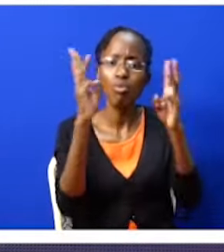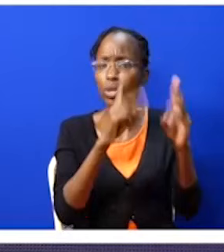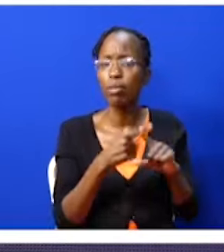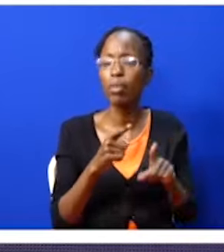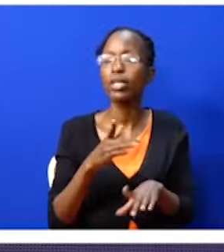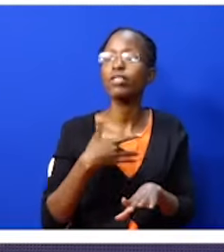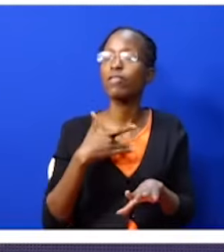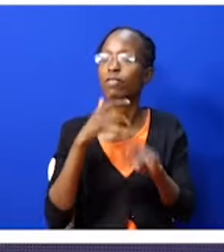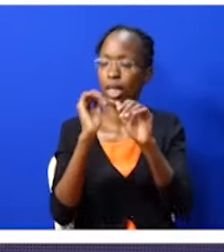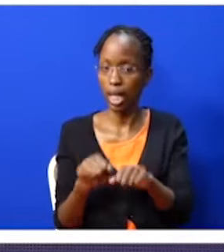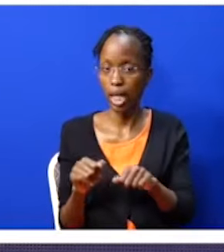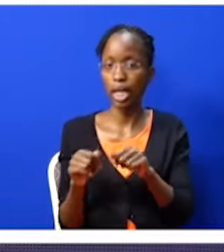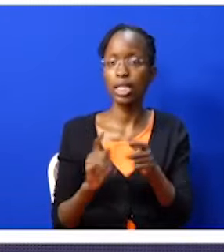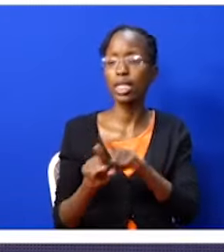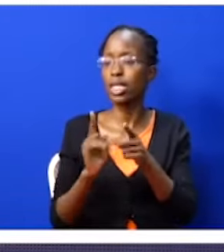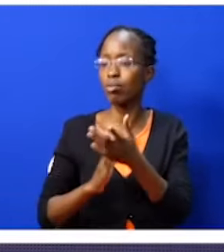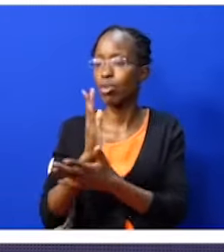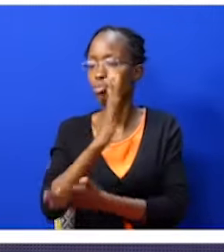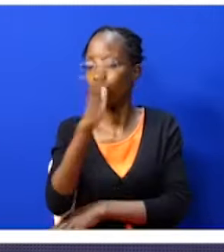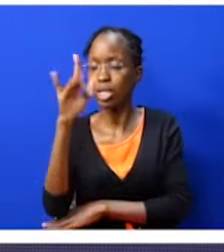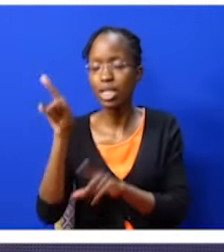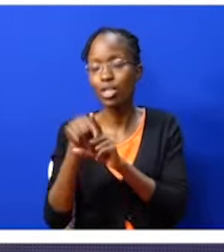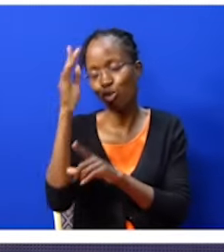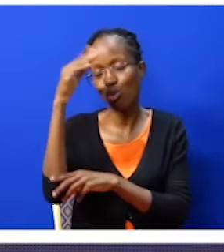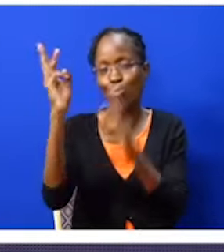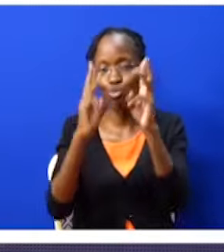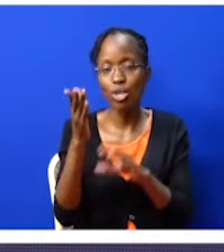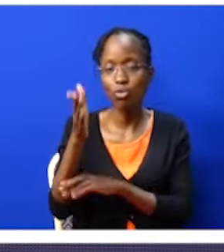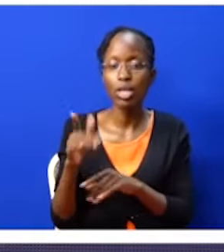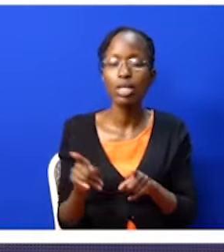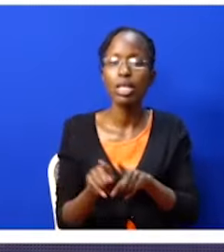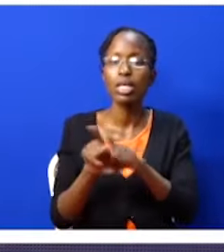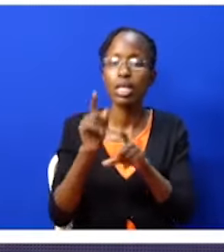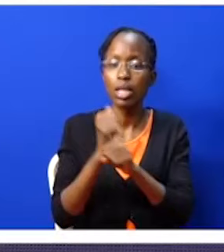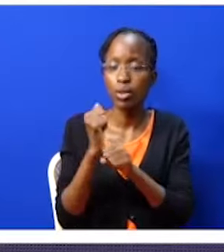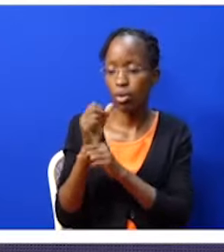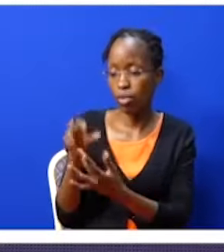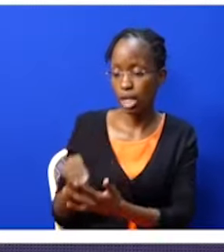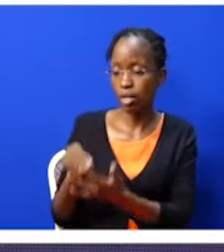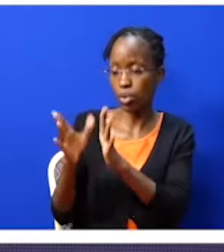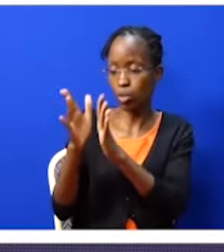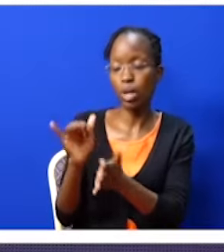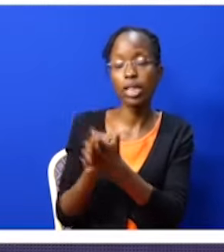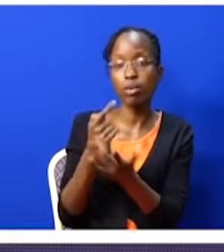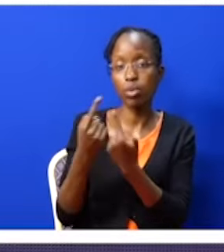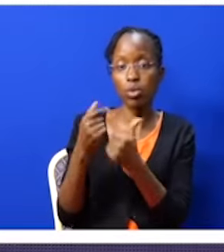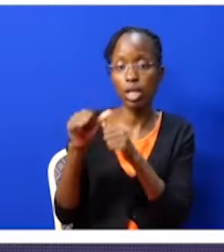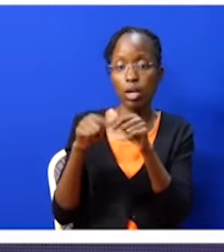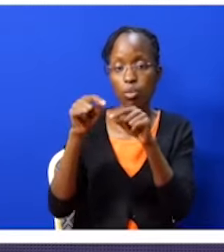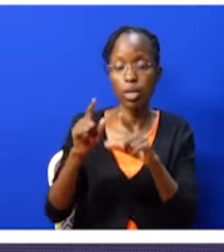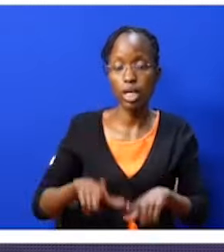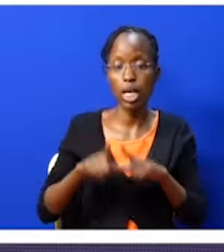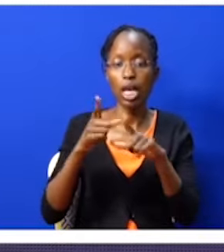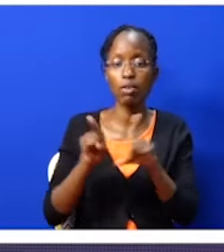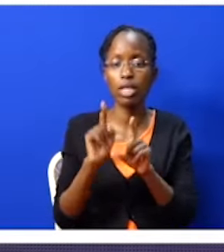through the leaves in the trees, so we know it's there. It's similar to the work of this special person in our lives. We may not